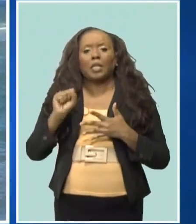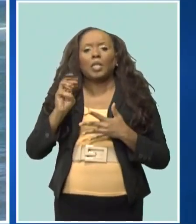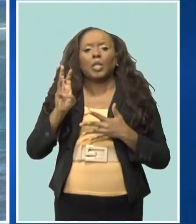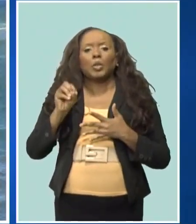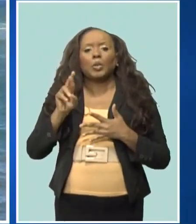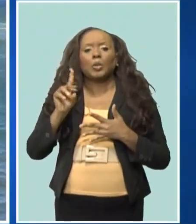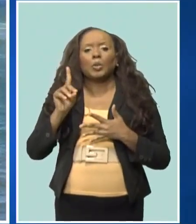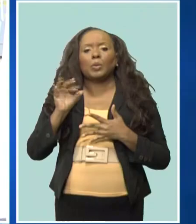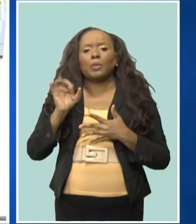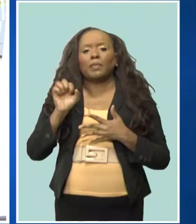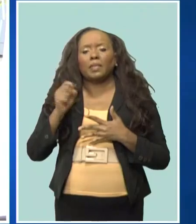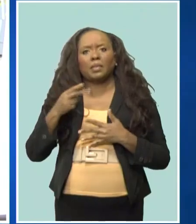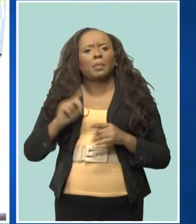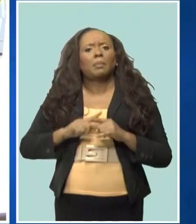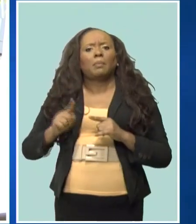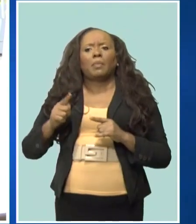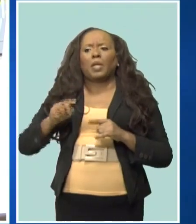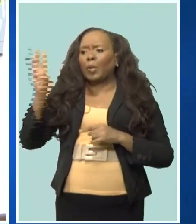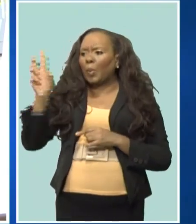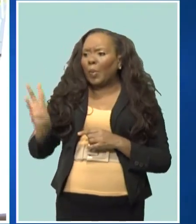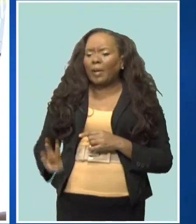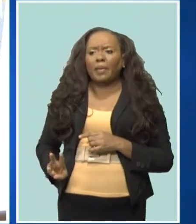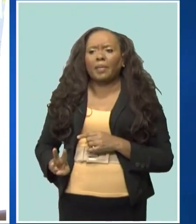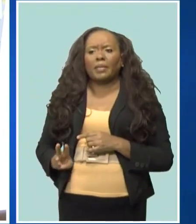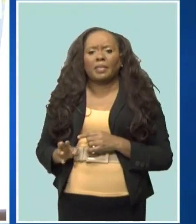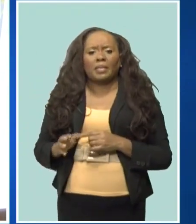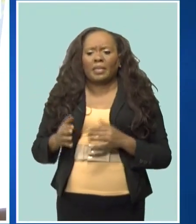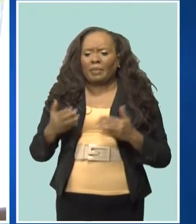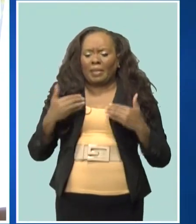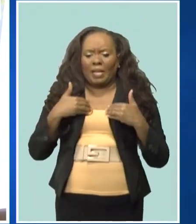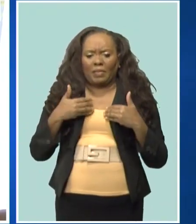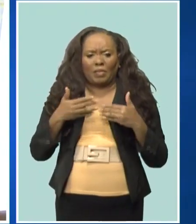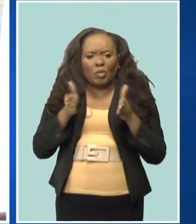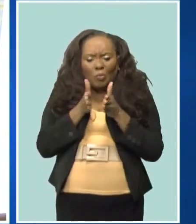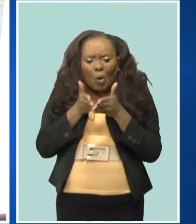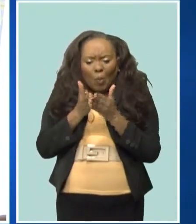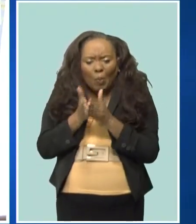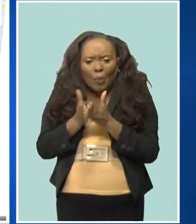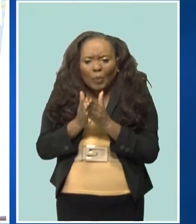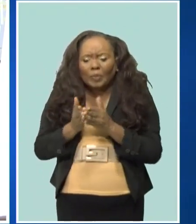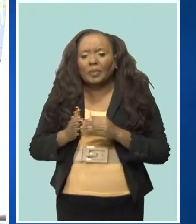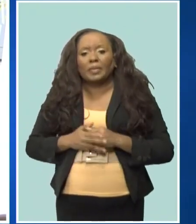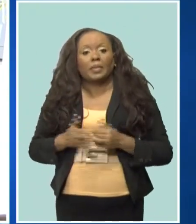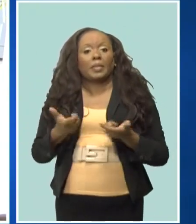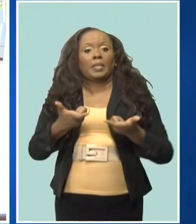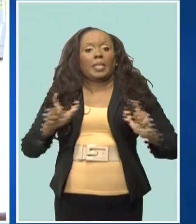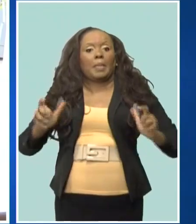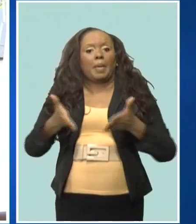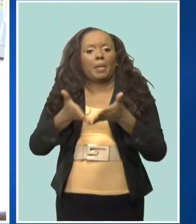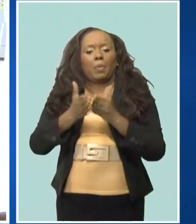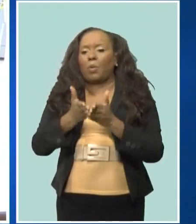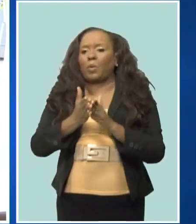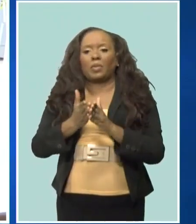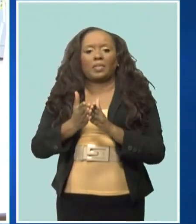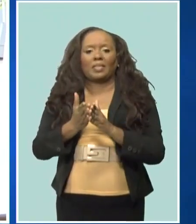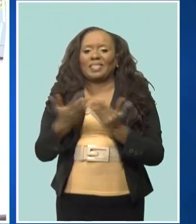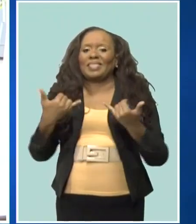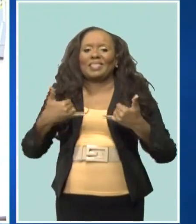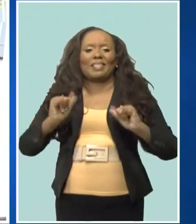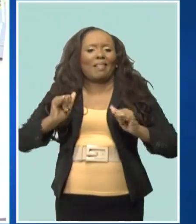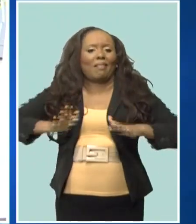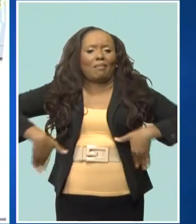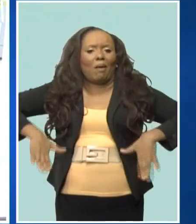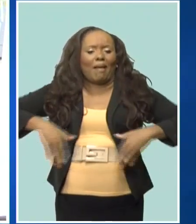in the small boats. And then a lot of the big boats that were damaged, still in repair as yet, that will be able to go